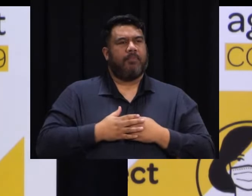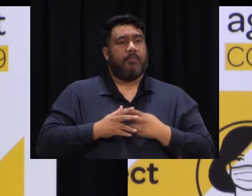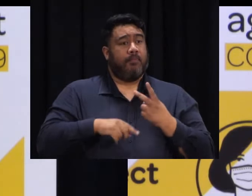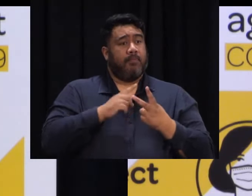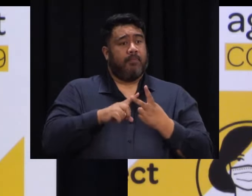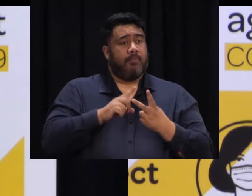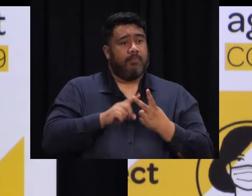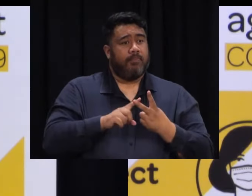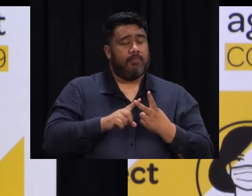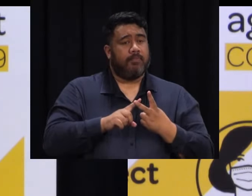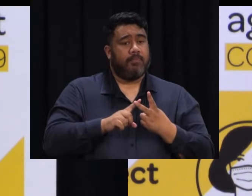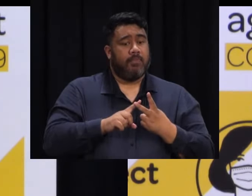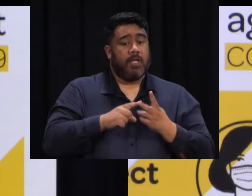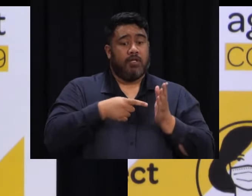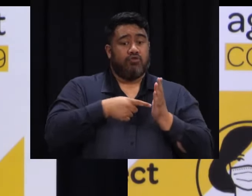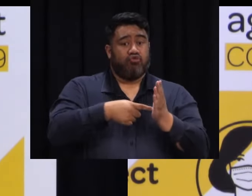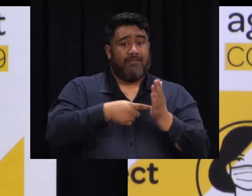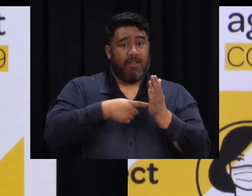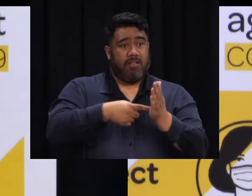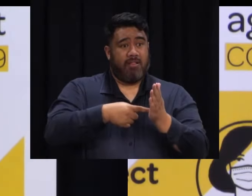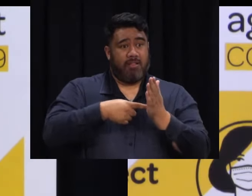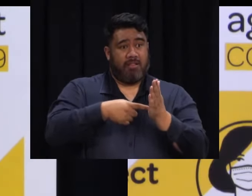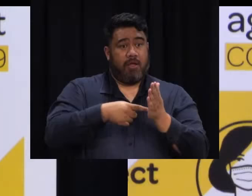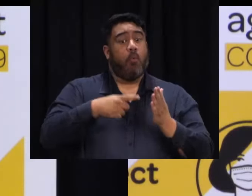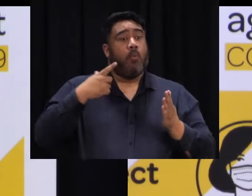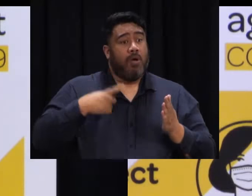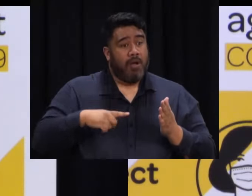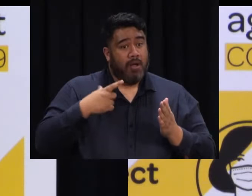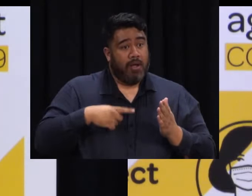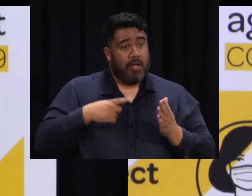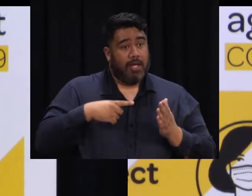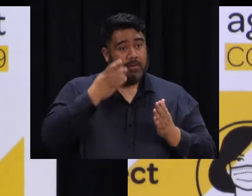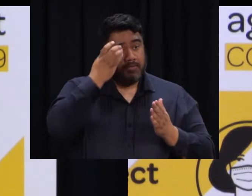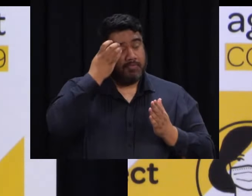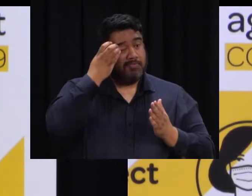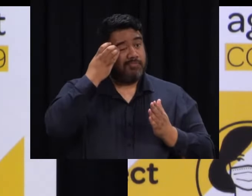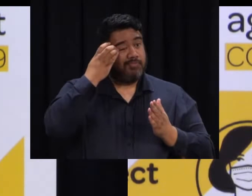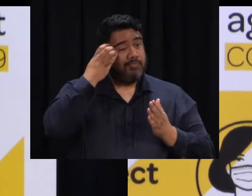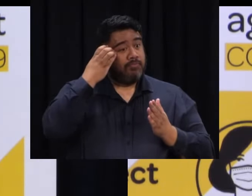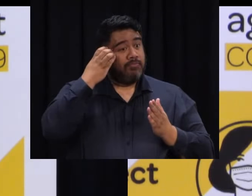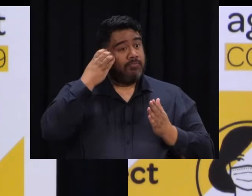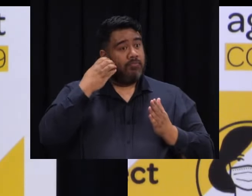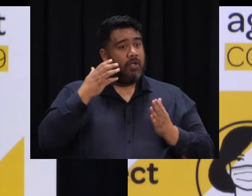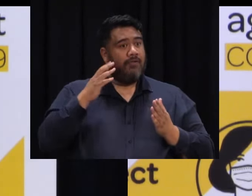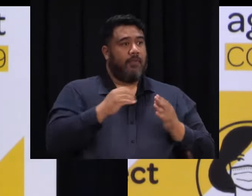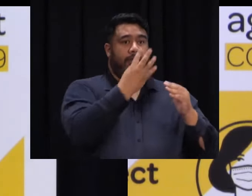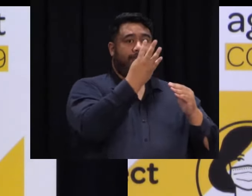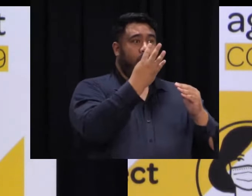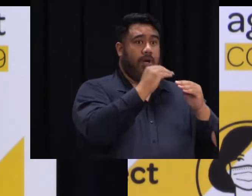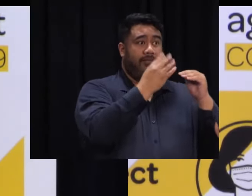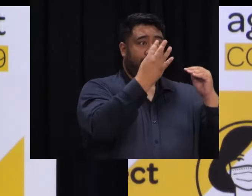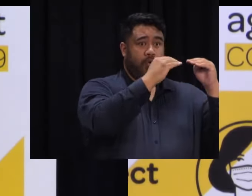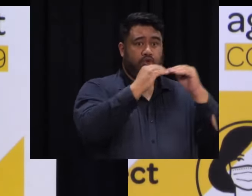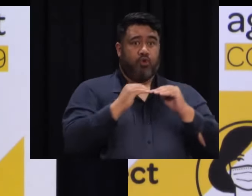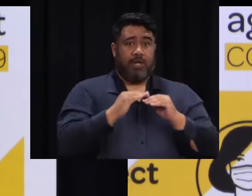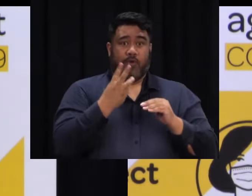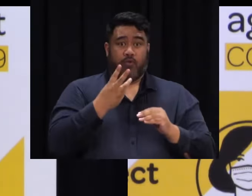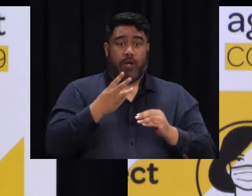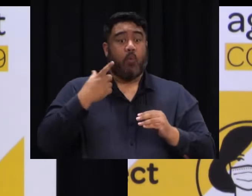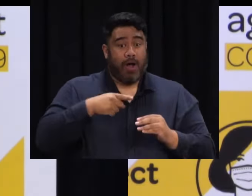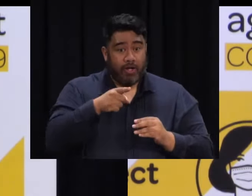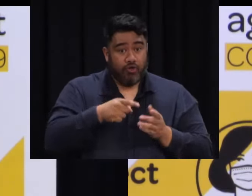the reasons for travel essentially remain in place from the 4 environment for the 3 environment. So we